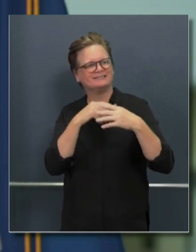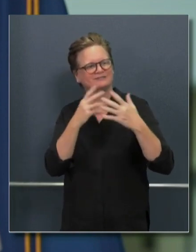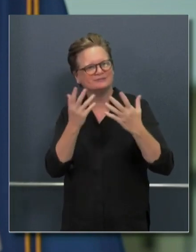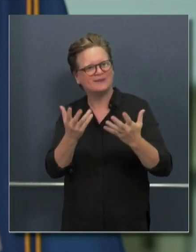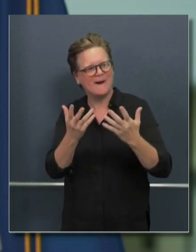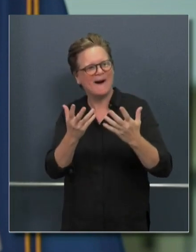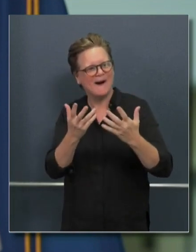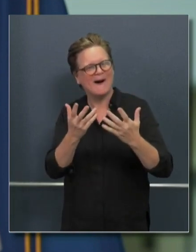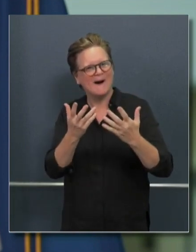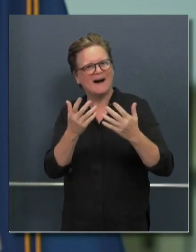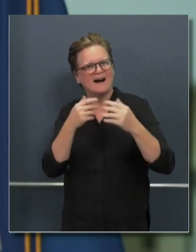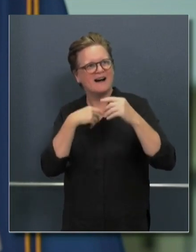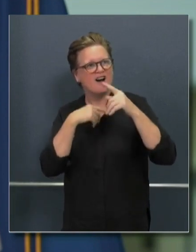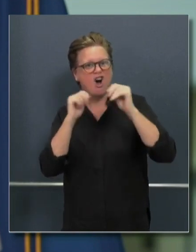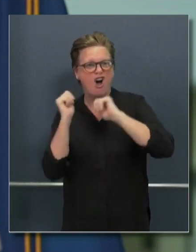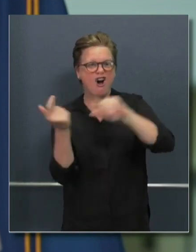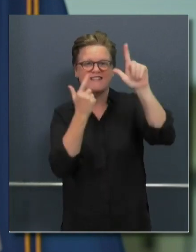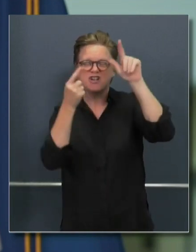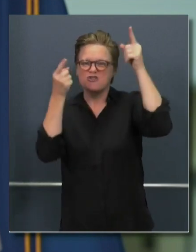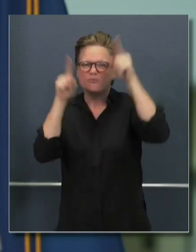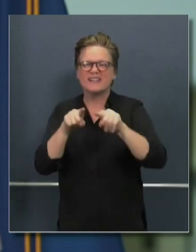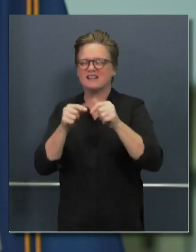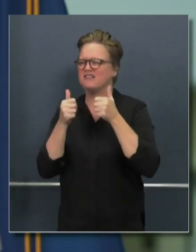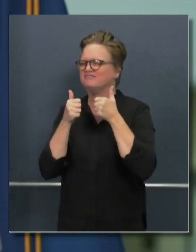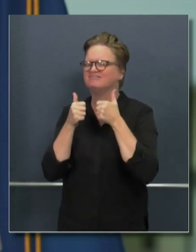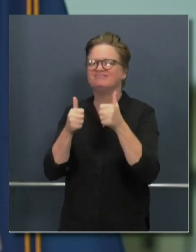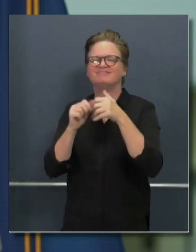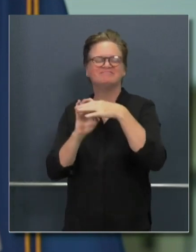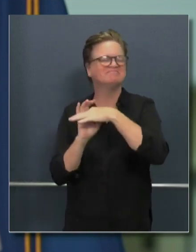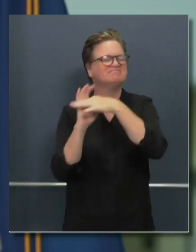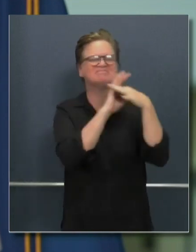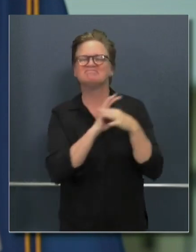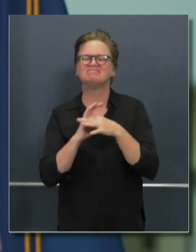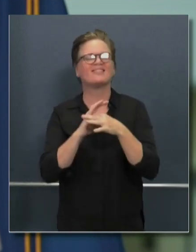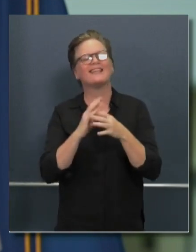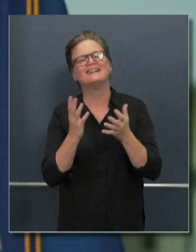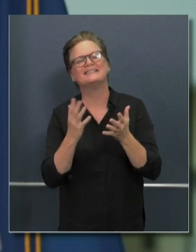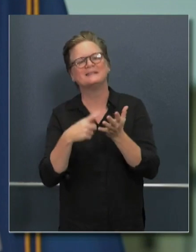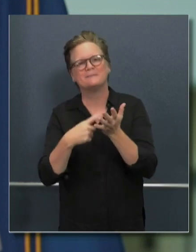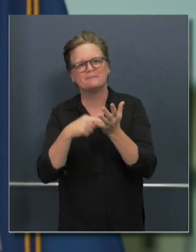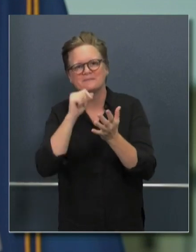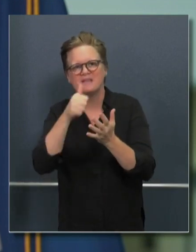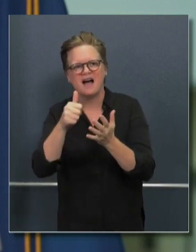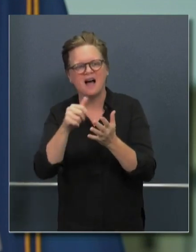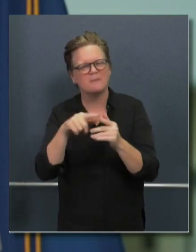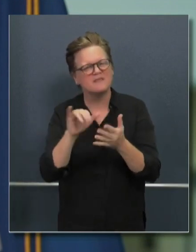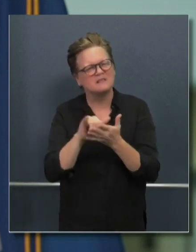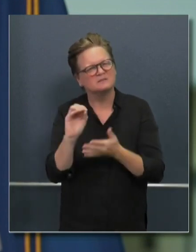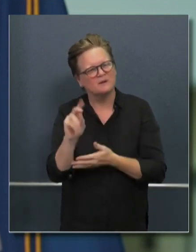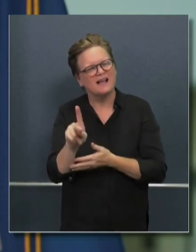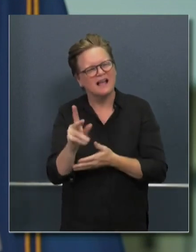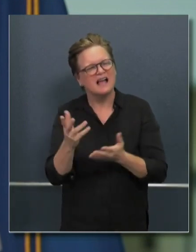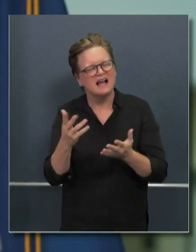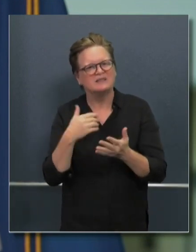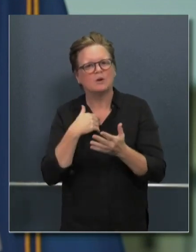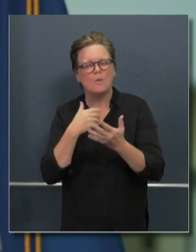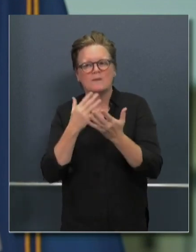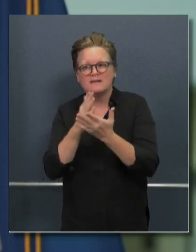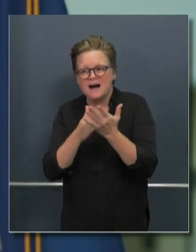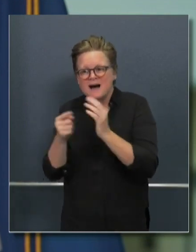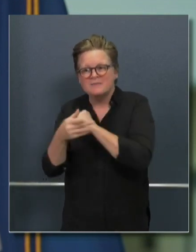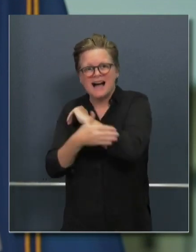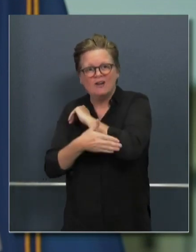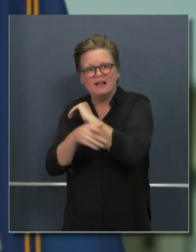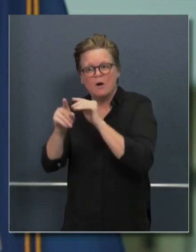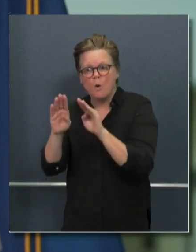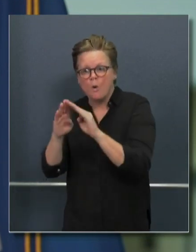also recognized that we need to pace differently, and we put a lot of power in the hands of local health officials. We've entrusted